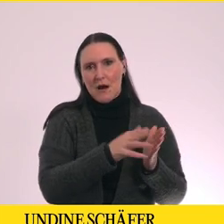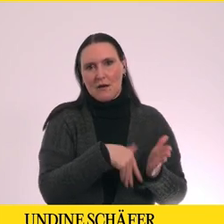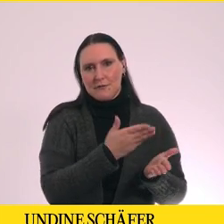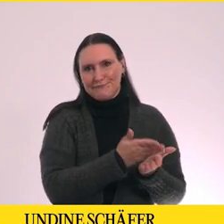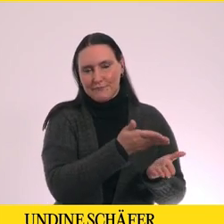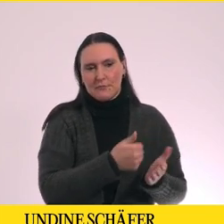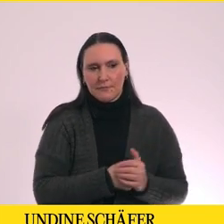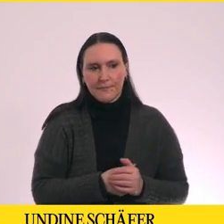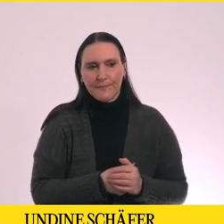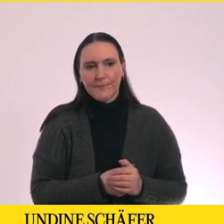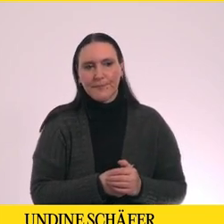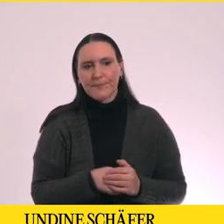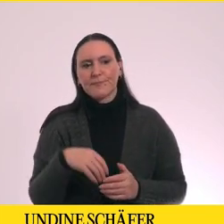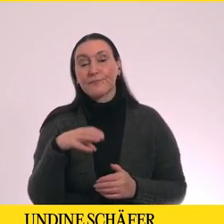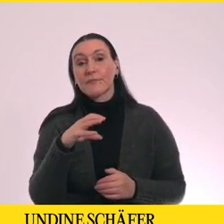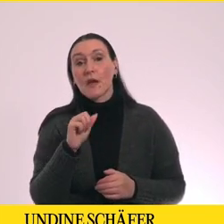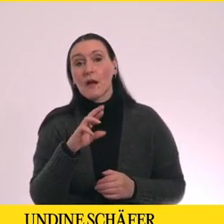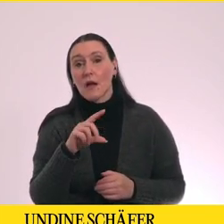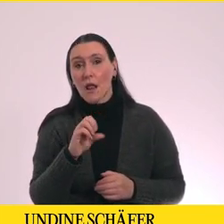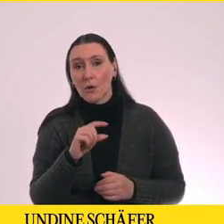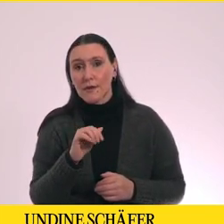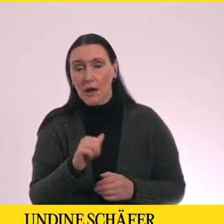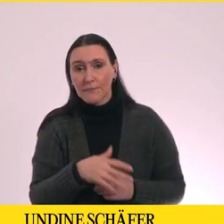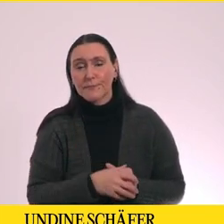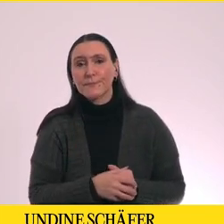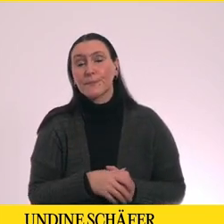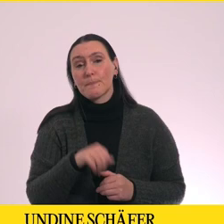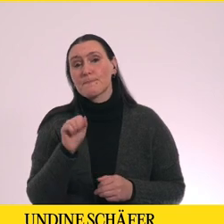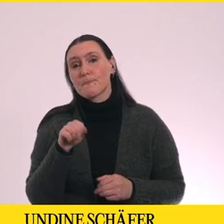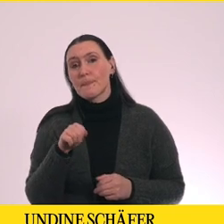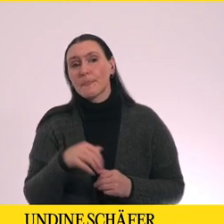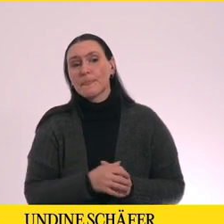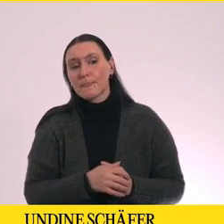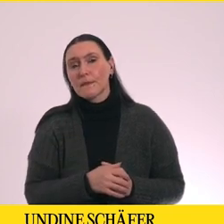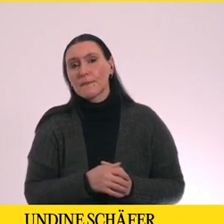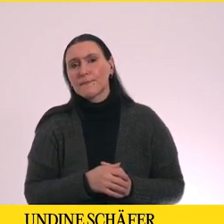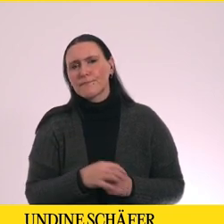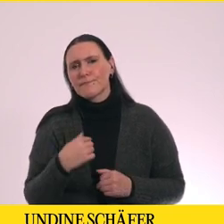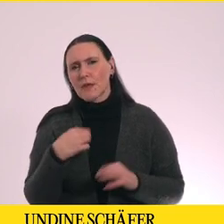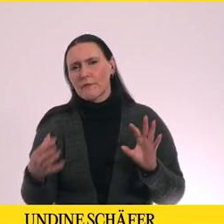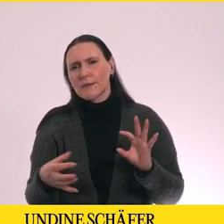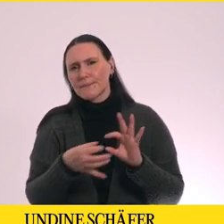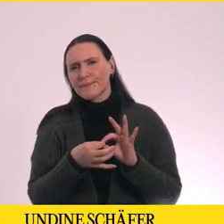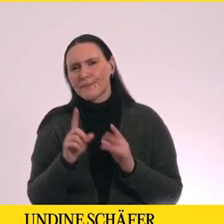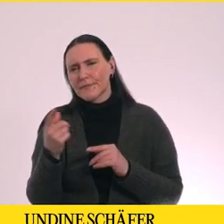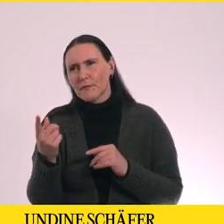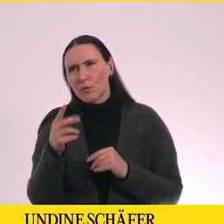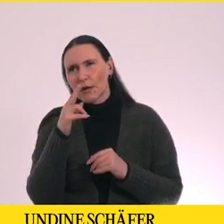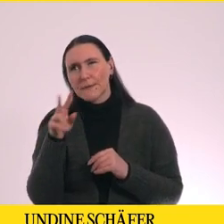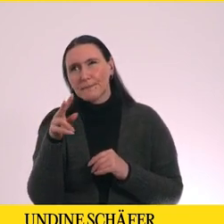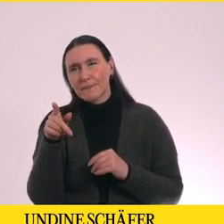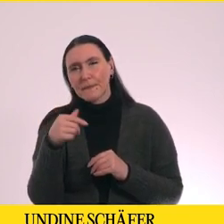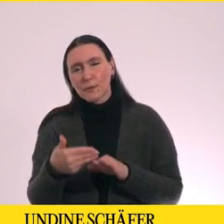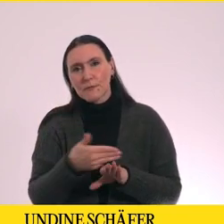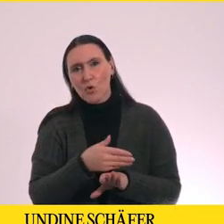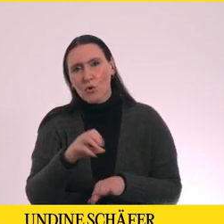really add on that. That's a beautiful thing to have reflected on, Sarah. And I think it's exactly this. It's the fact that